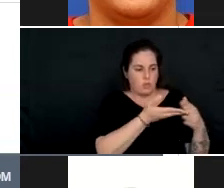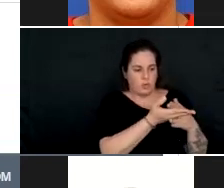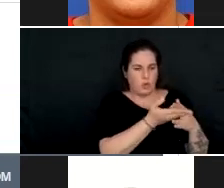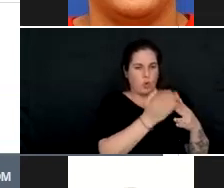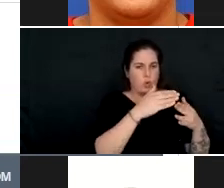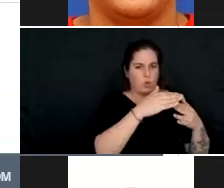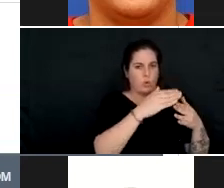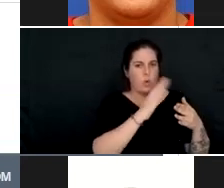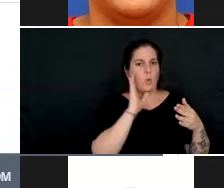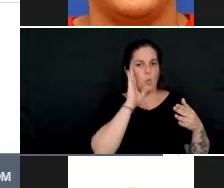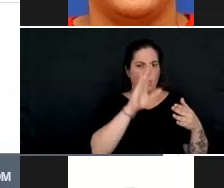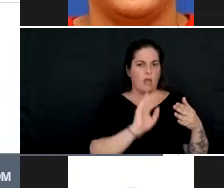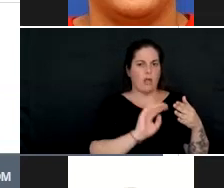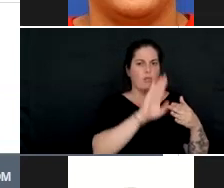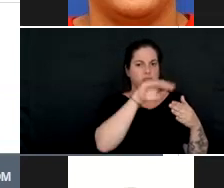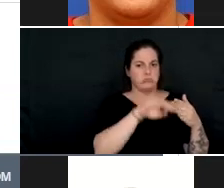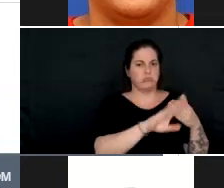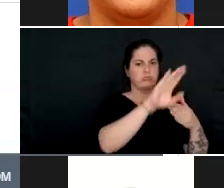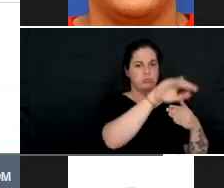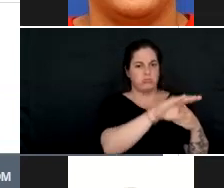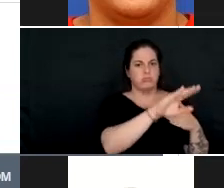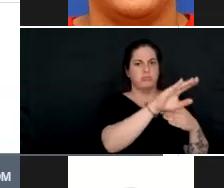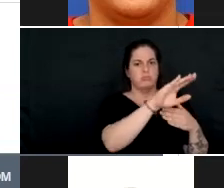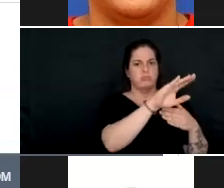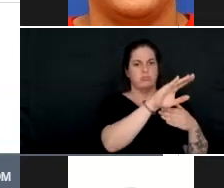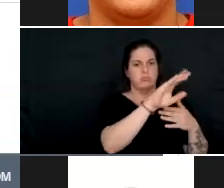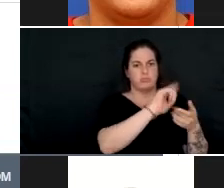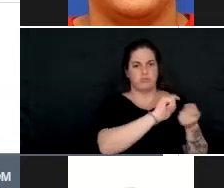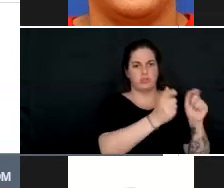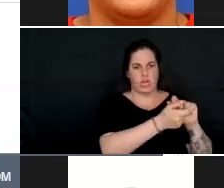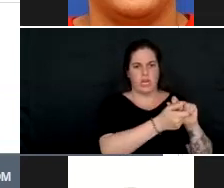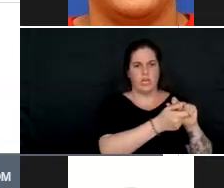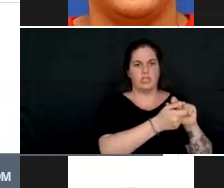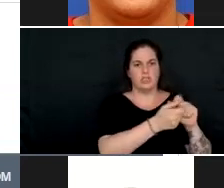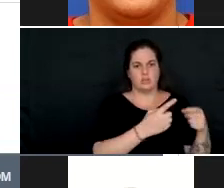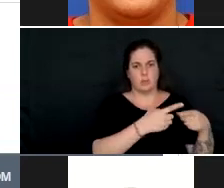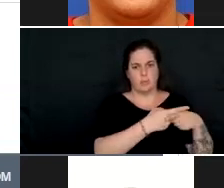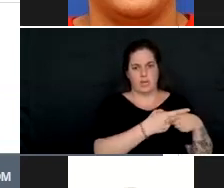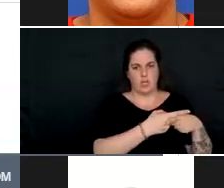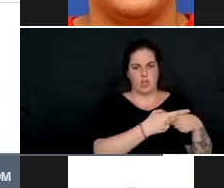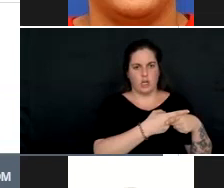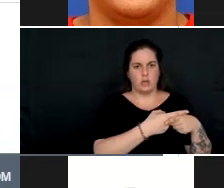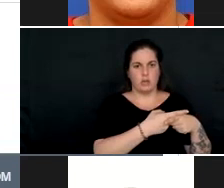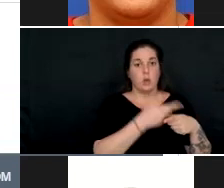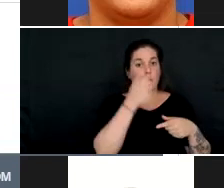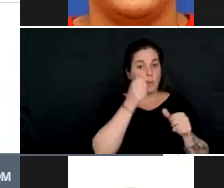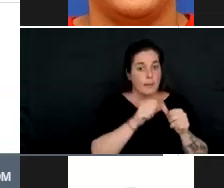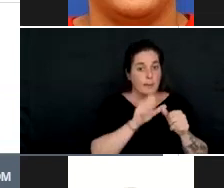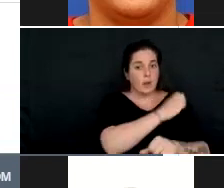the direction of travel for our wave, which you'll remember is what? Energy,